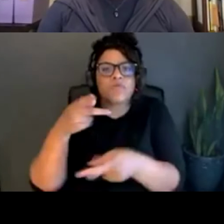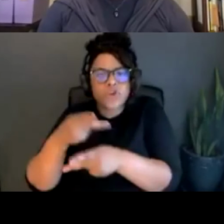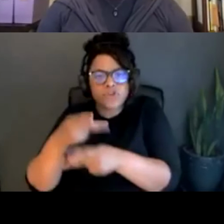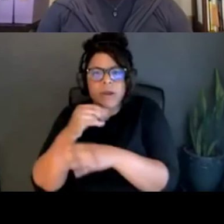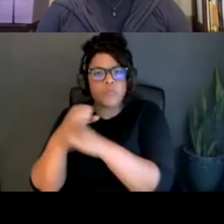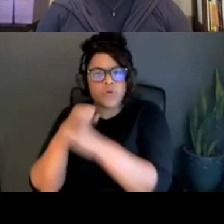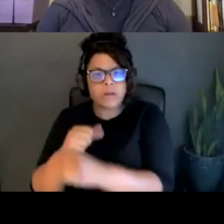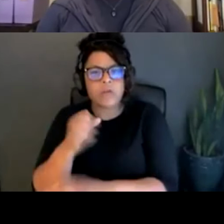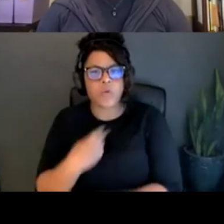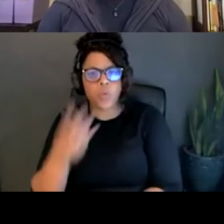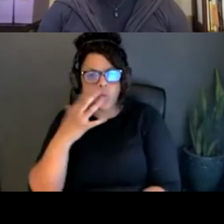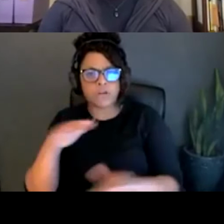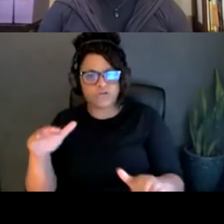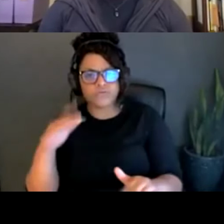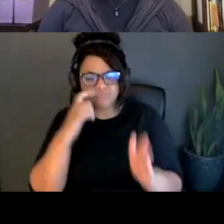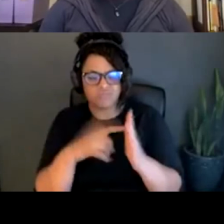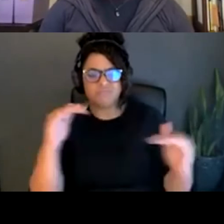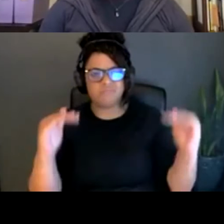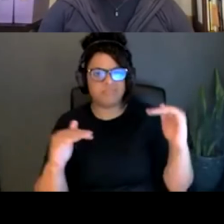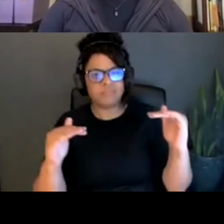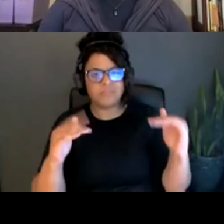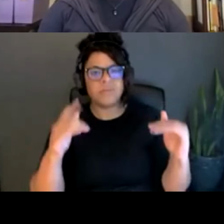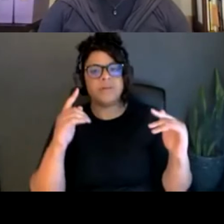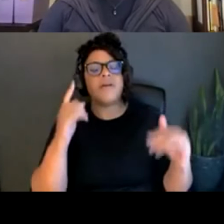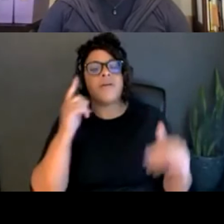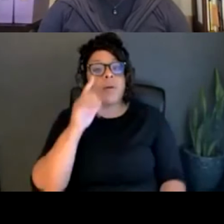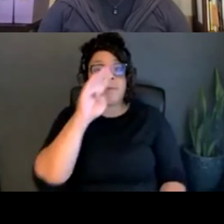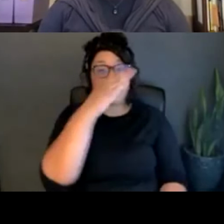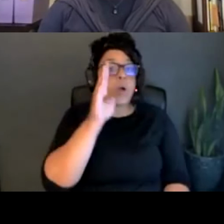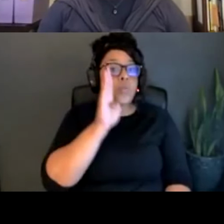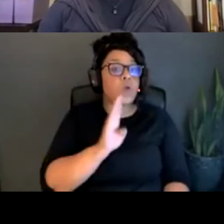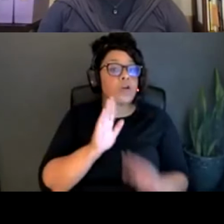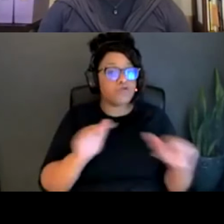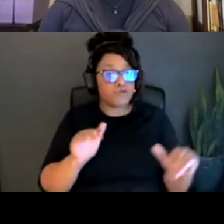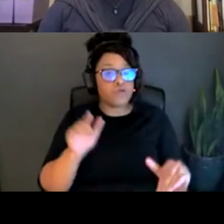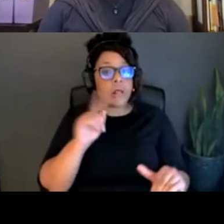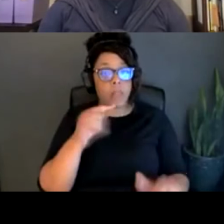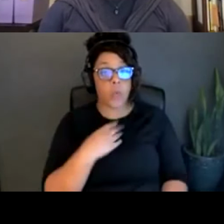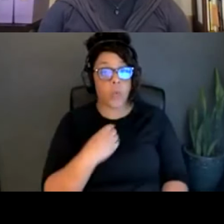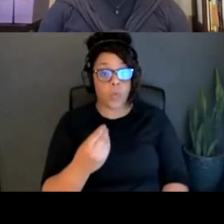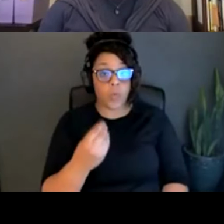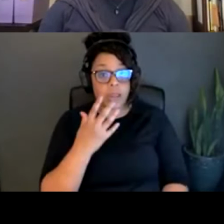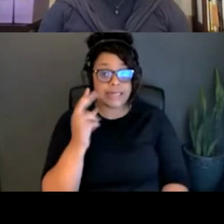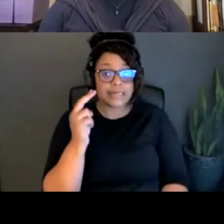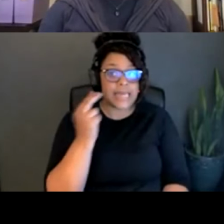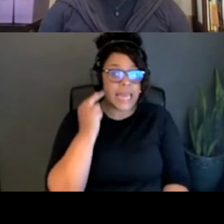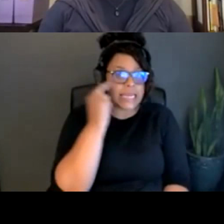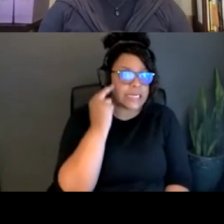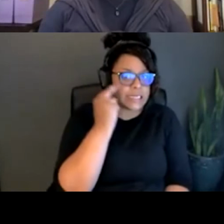protection as white children. Thus, for Black and brown children, the white gaze can really